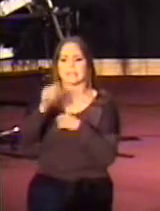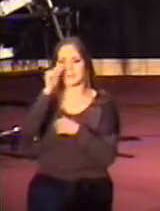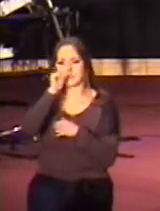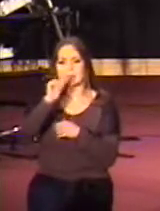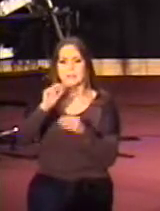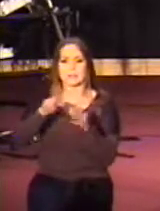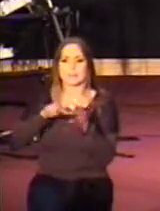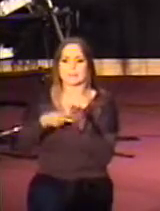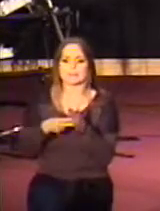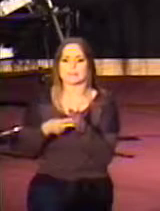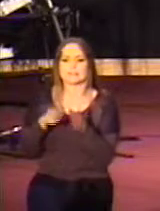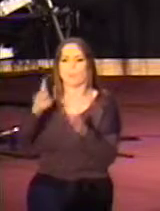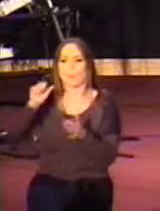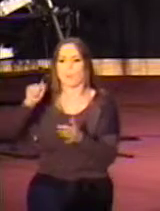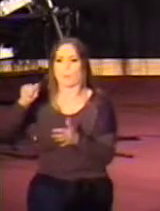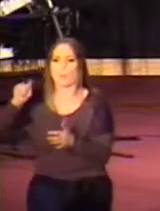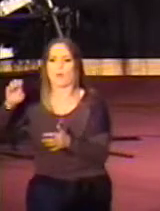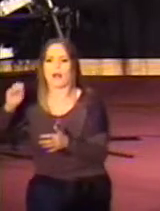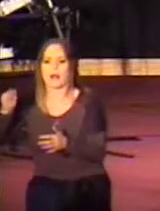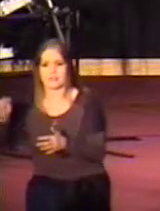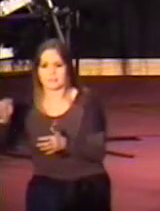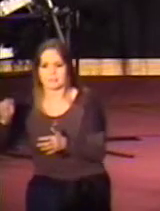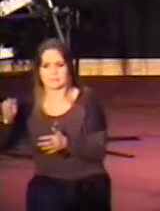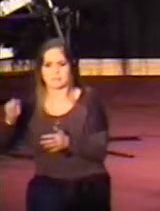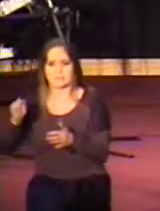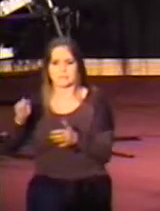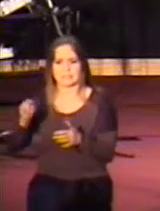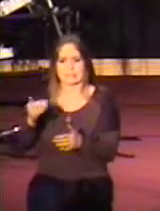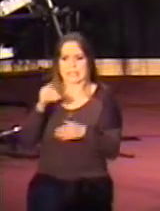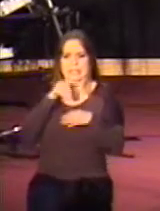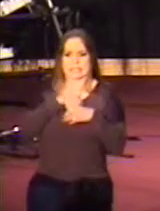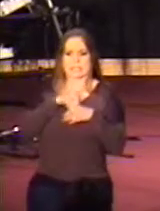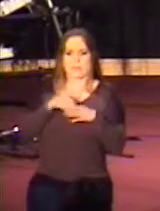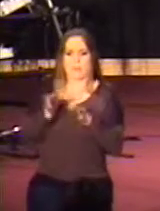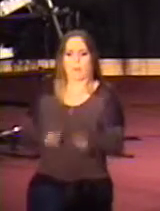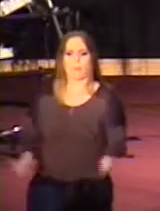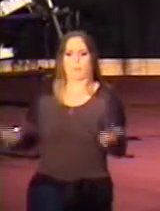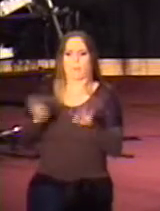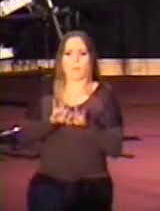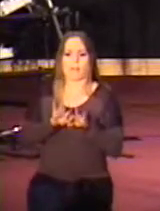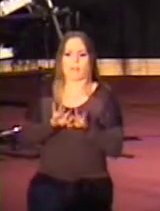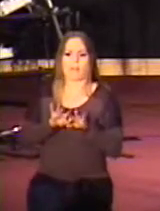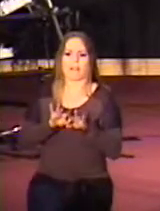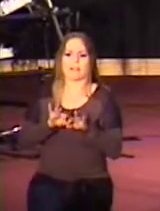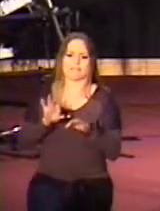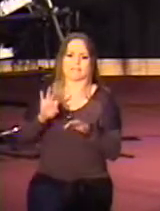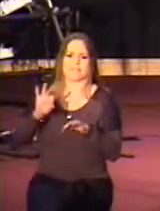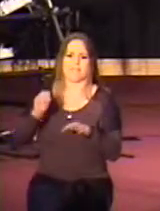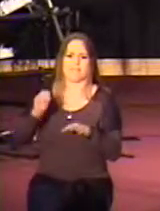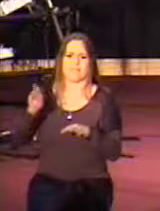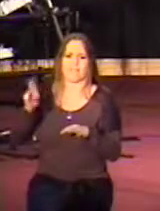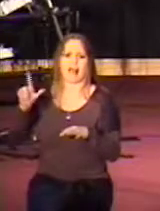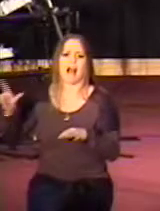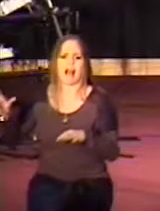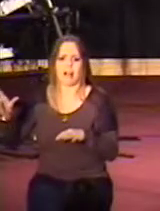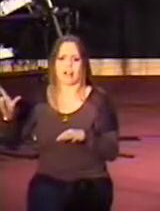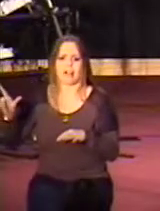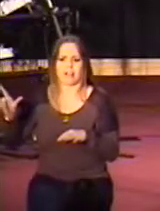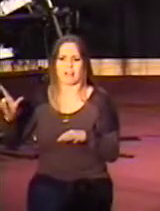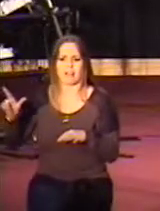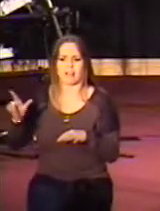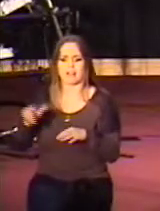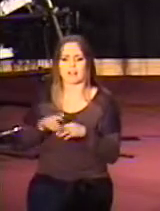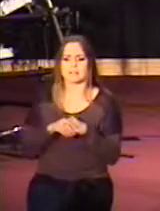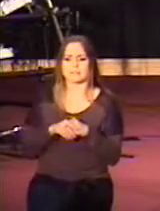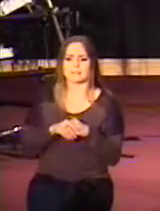rotten. It means inwardly and morally foul. It means poisonous. It is somebody who causes injuries to other